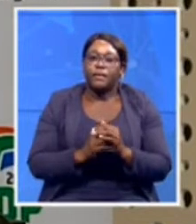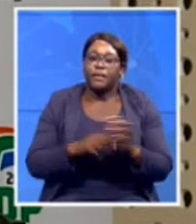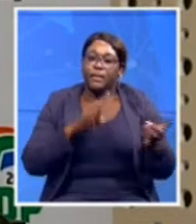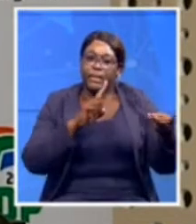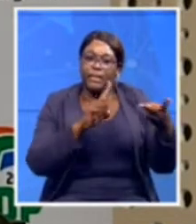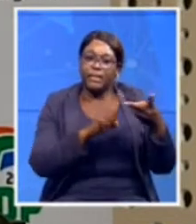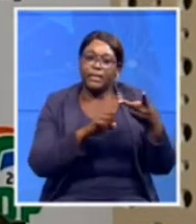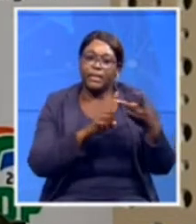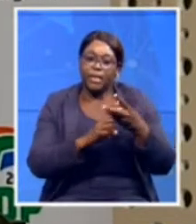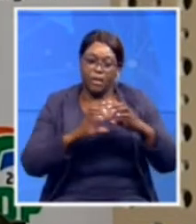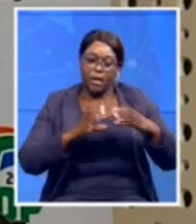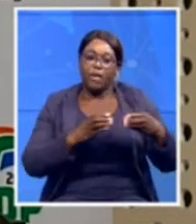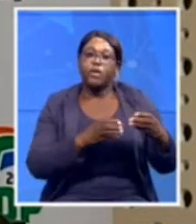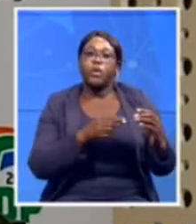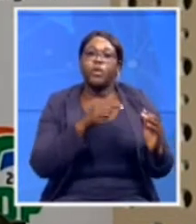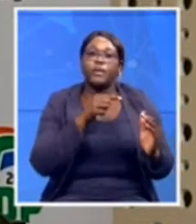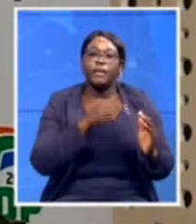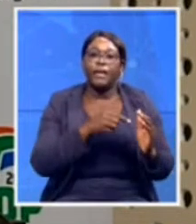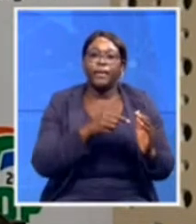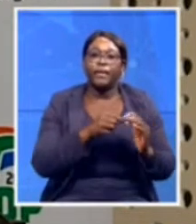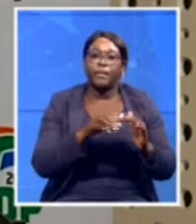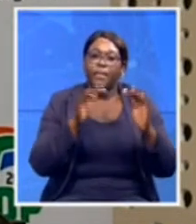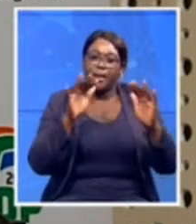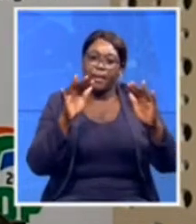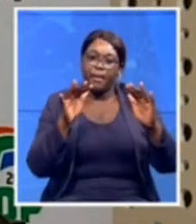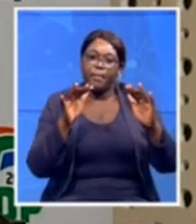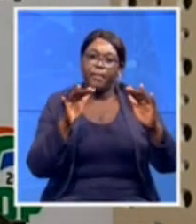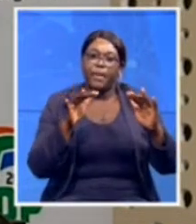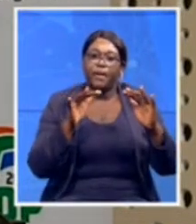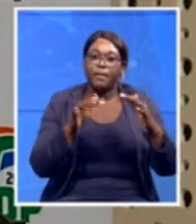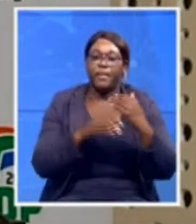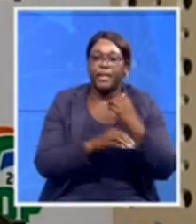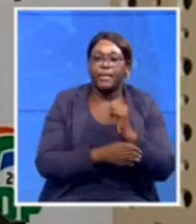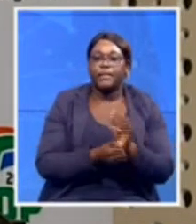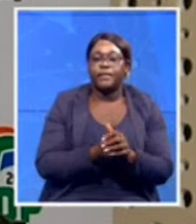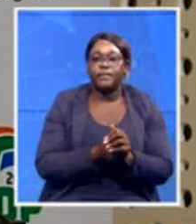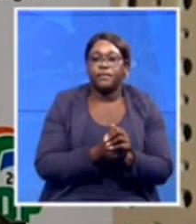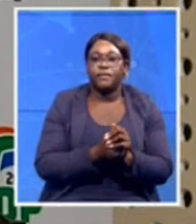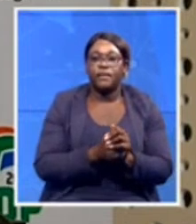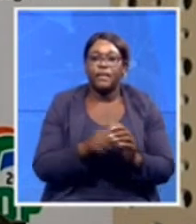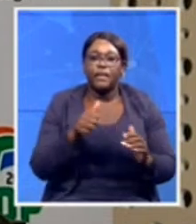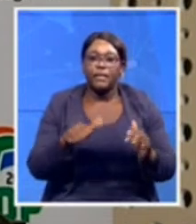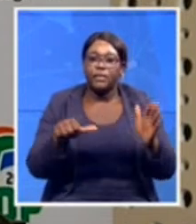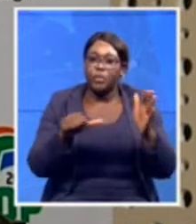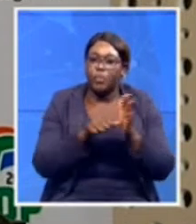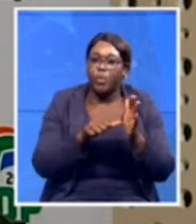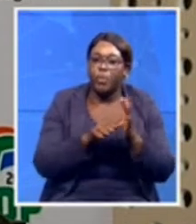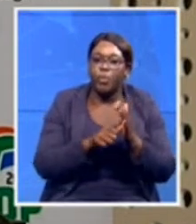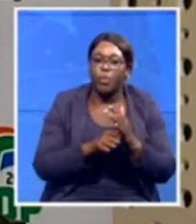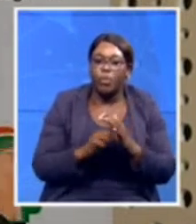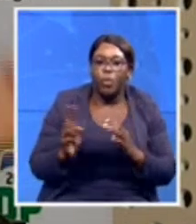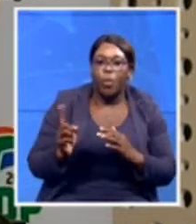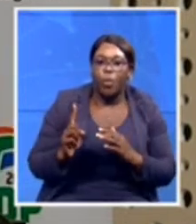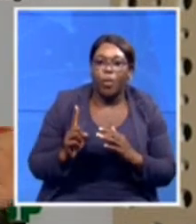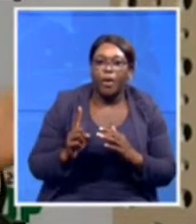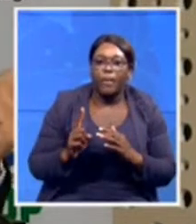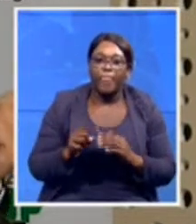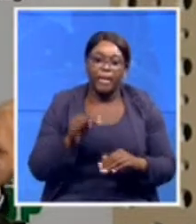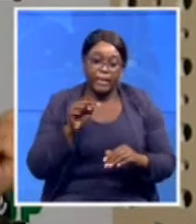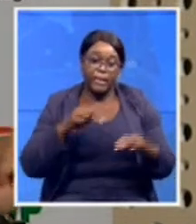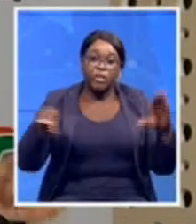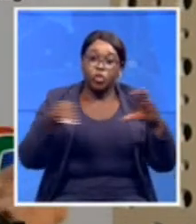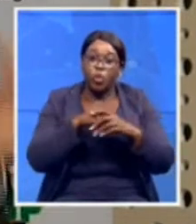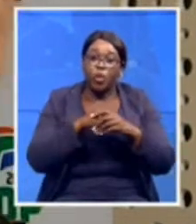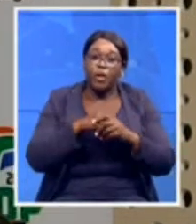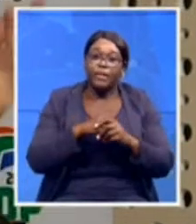classification when it comes to publications, and that would be important to note, is that content which includes propaganda for war, incitement